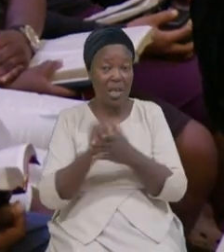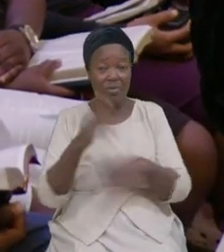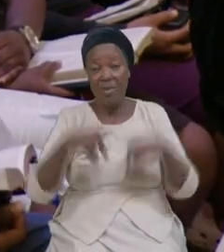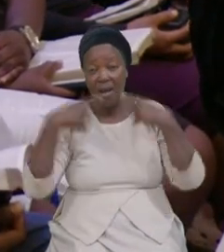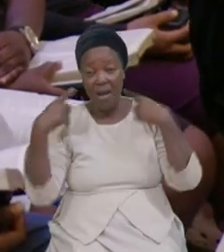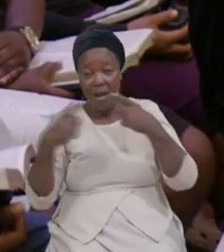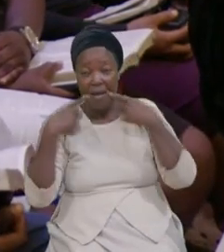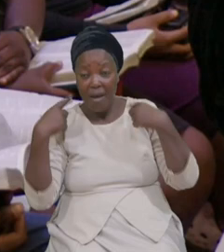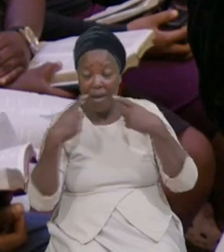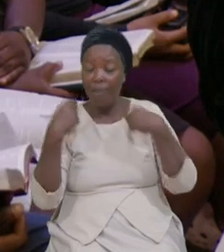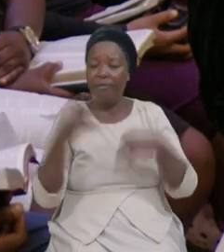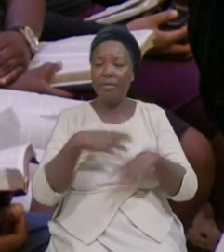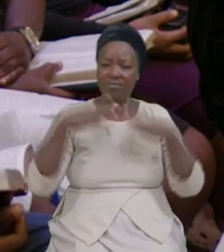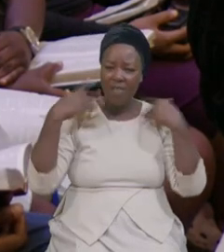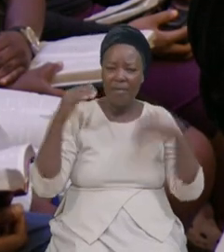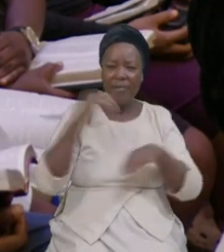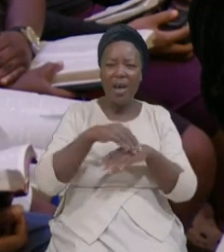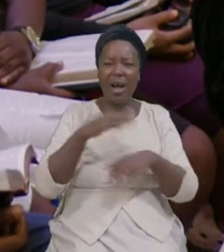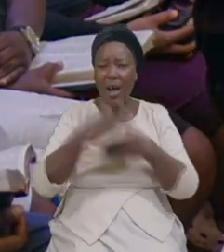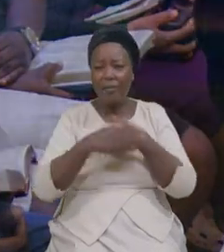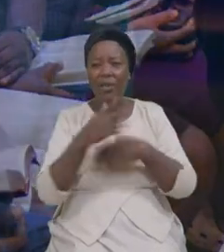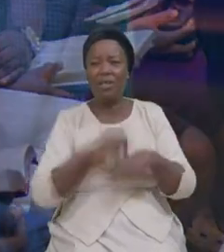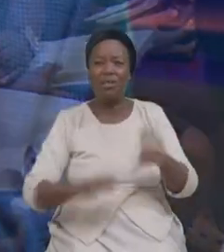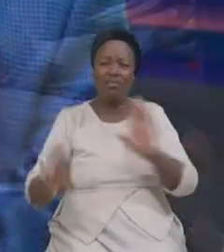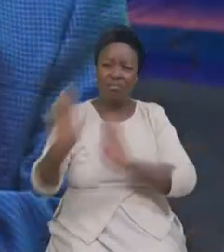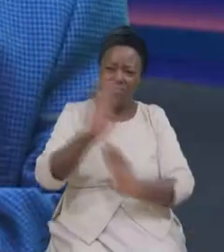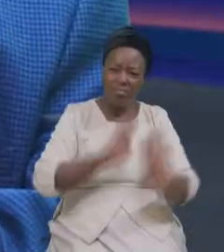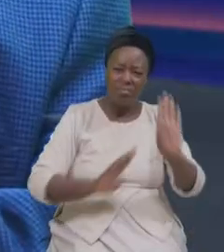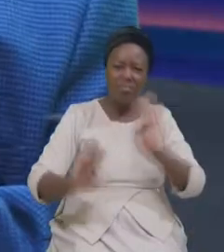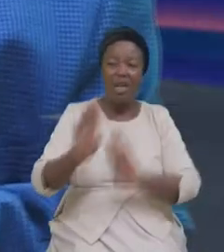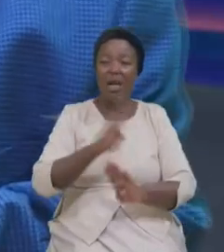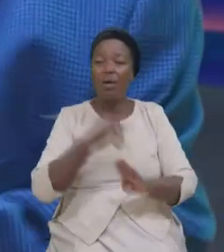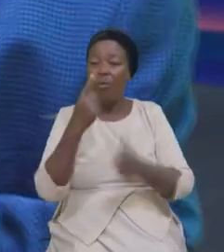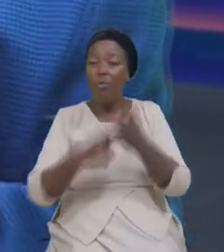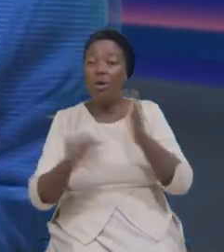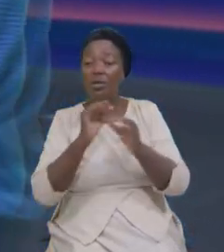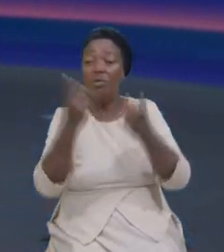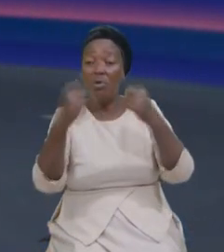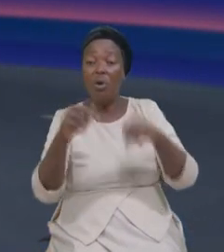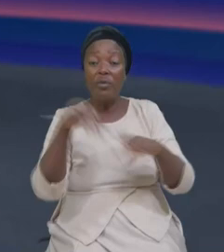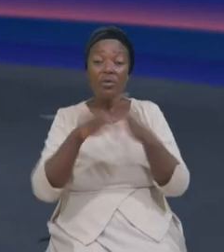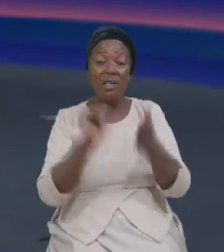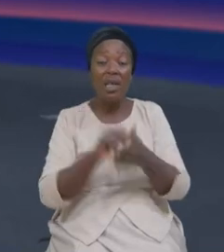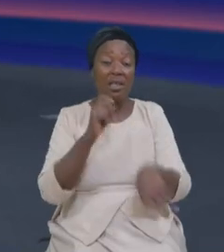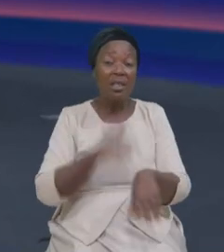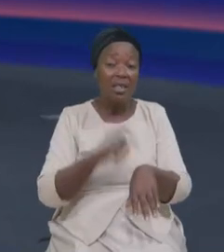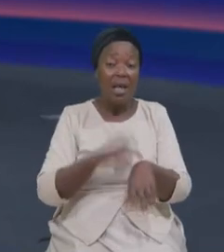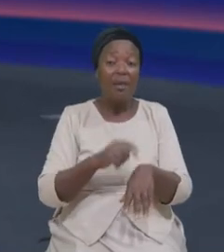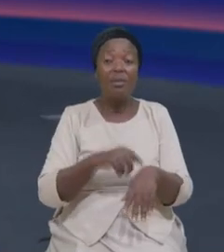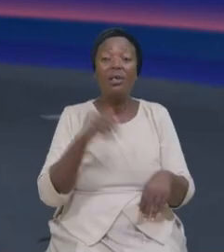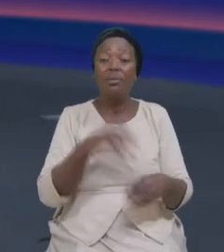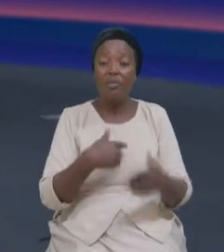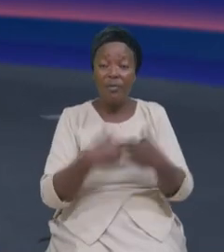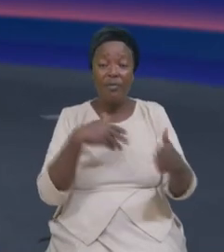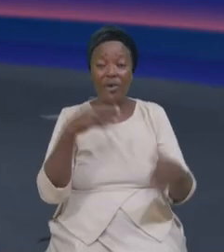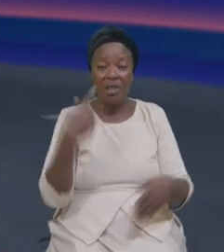and laugh after the storm. What if you came to the point you could praise him before